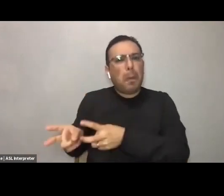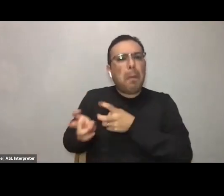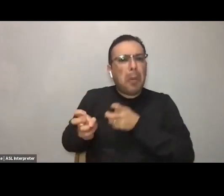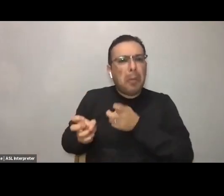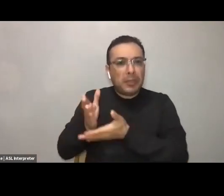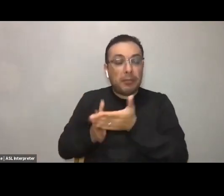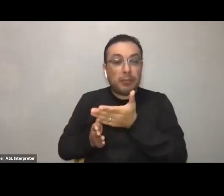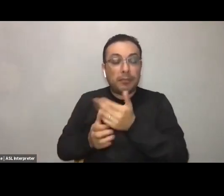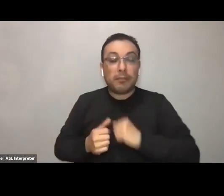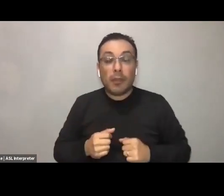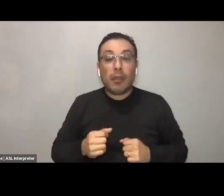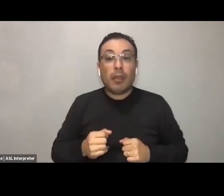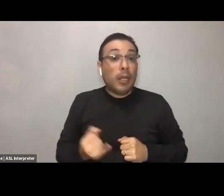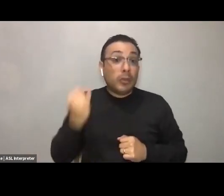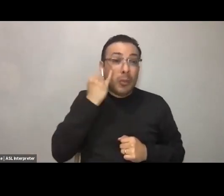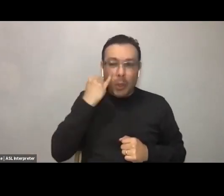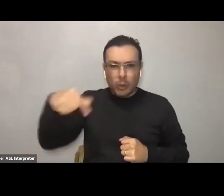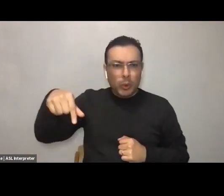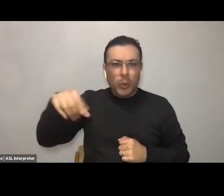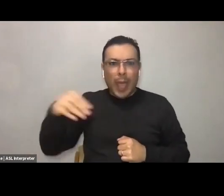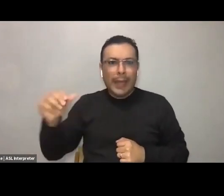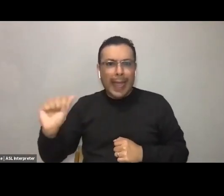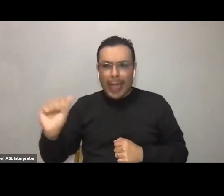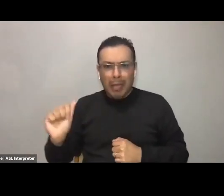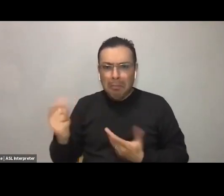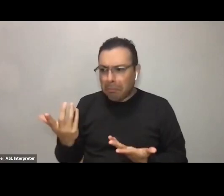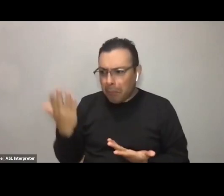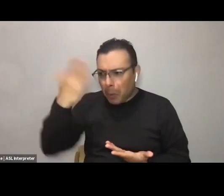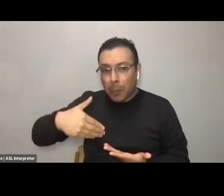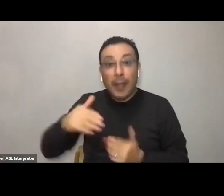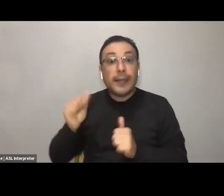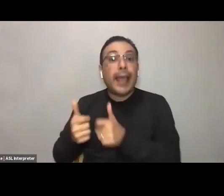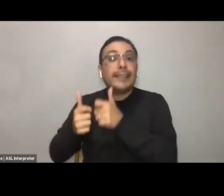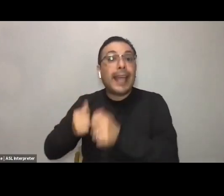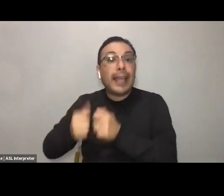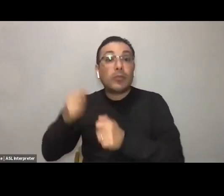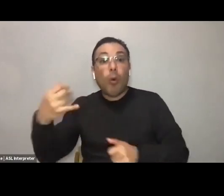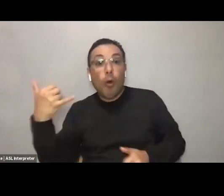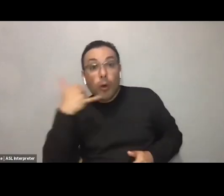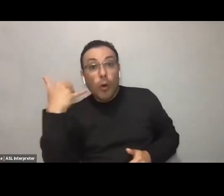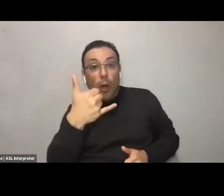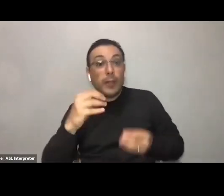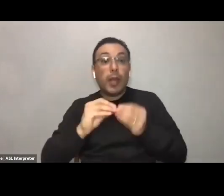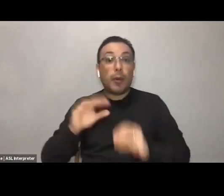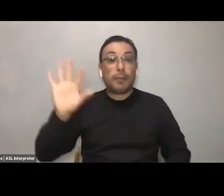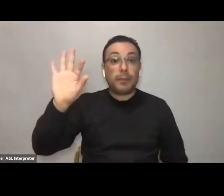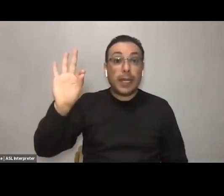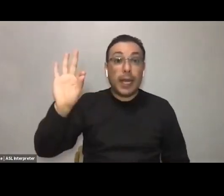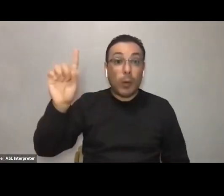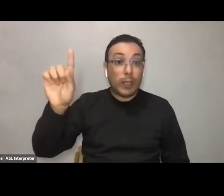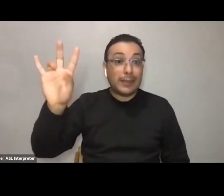you can't access the Q&A feature again, you may also text or call the phone number 917